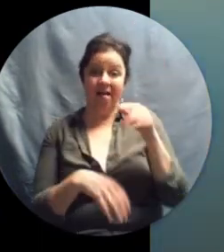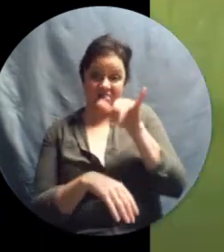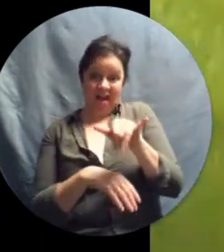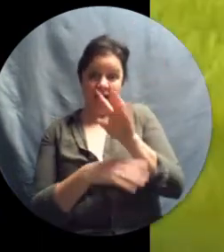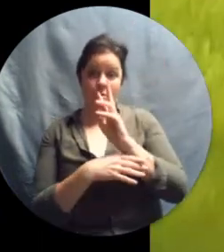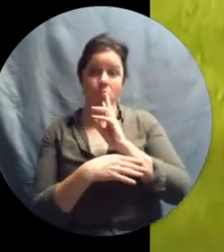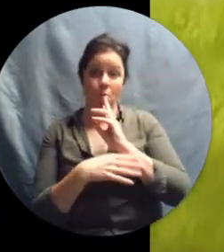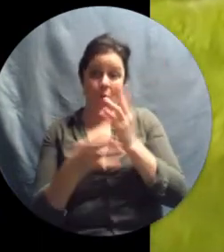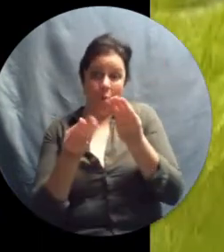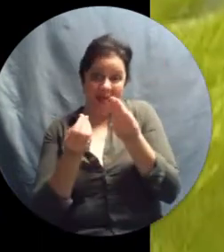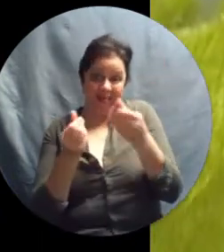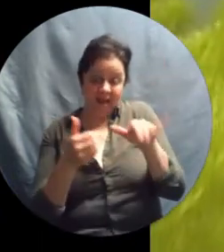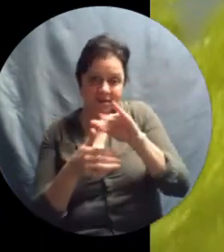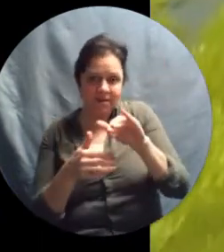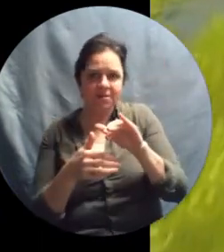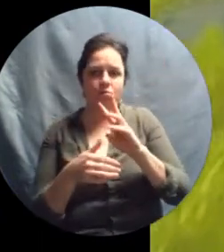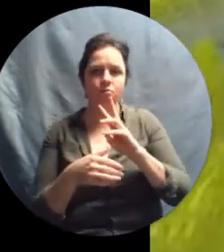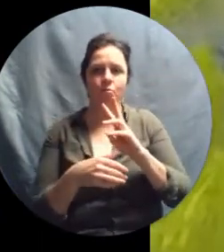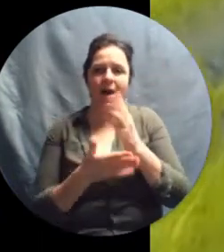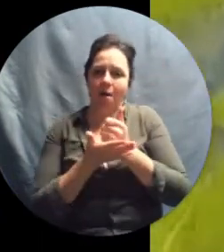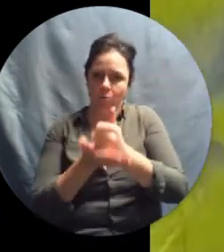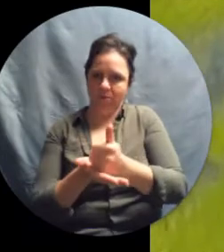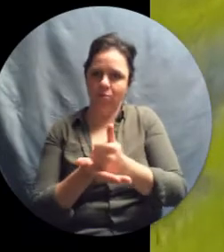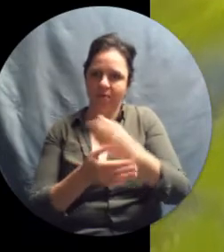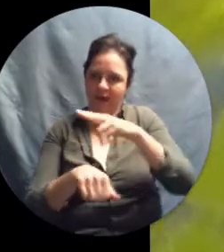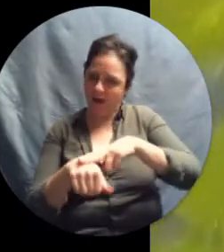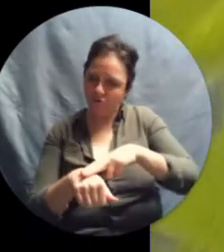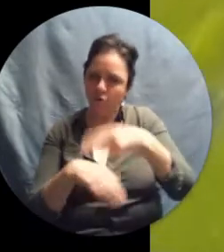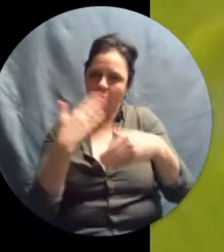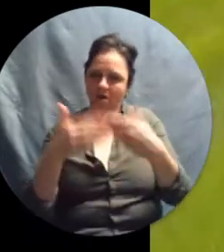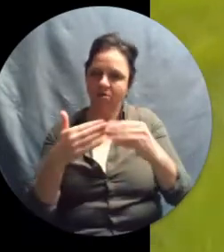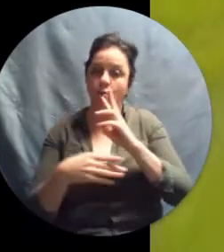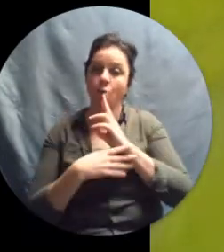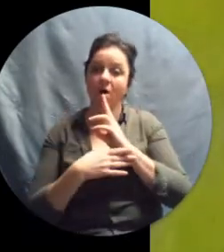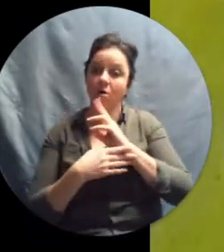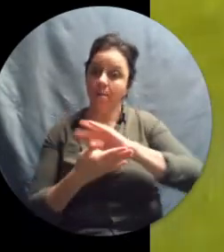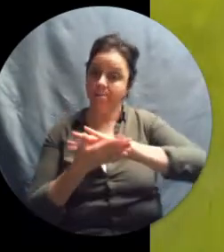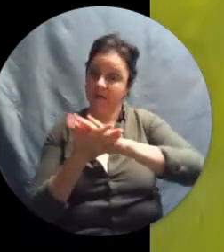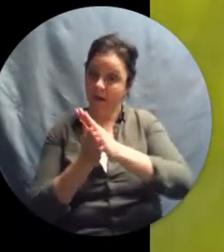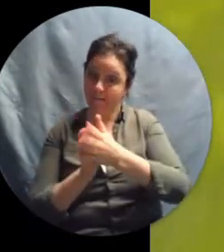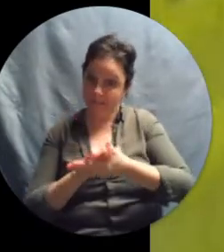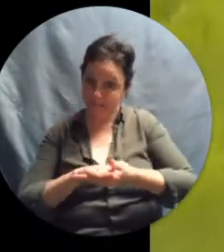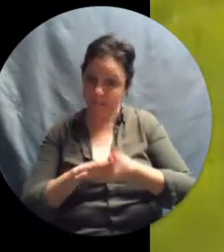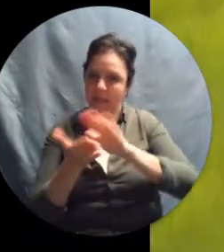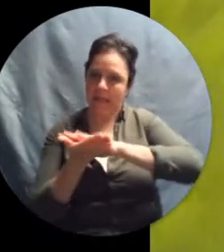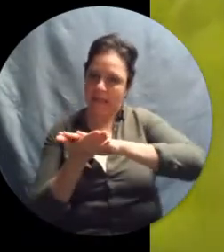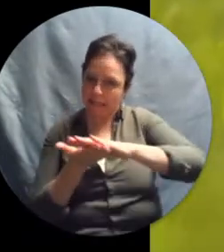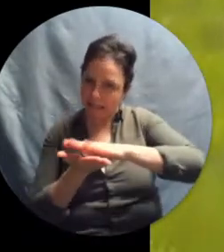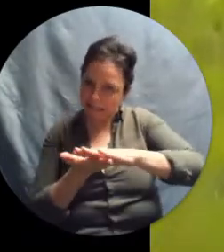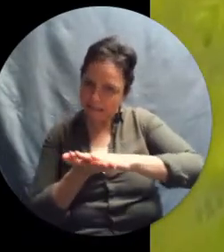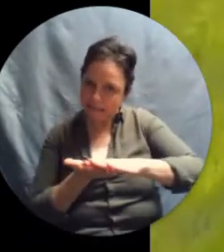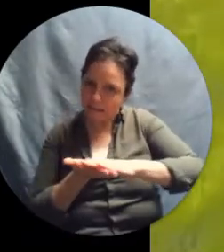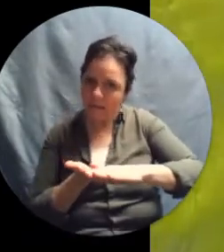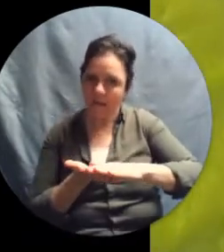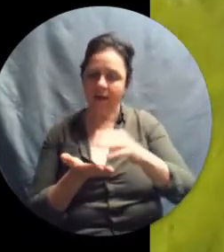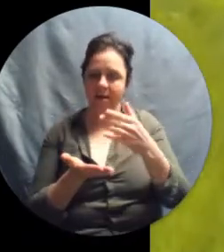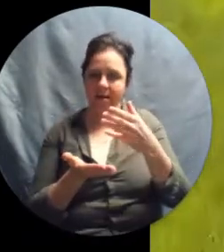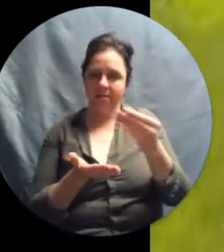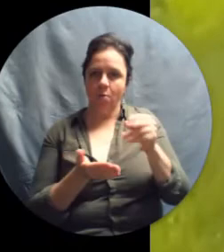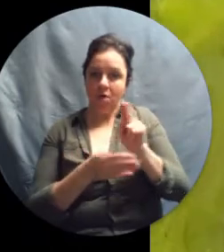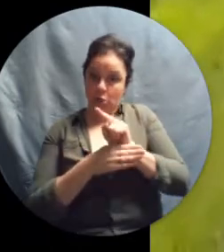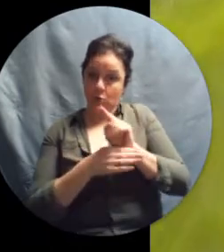area and it stays there, and just through natural processes, the water gets cleaned, and it can re-enter the groundwater supply or